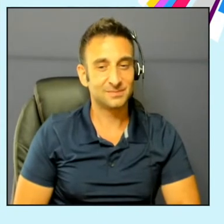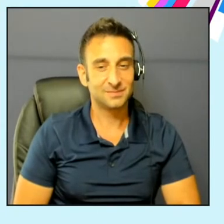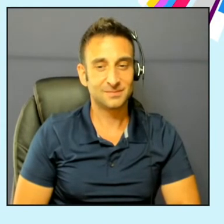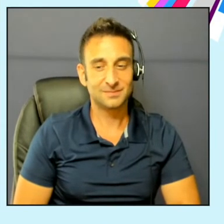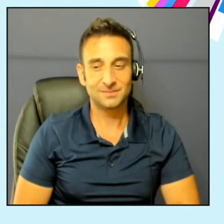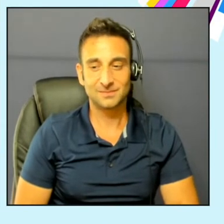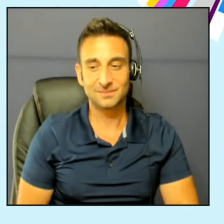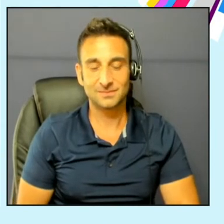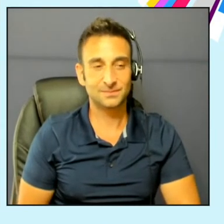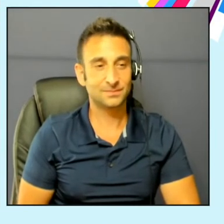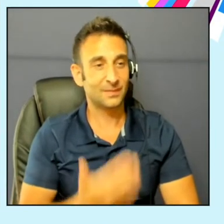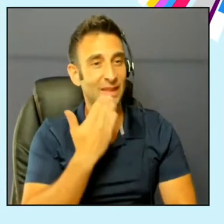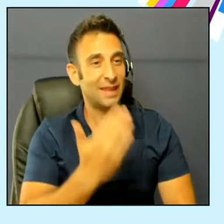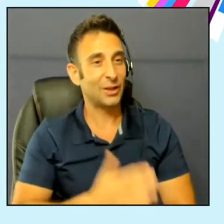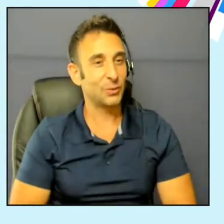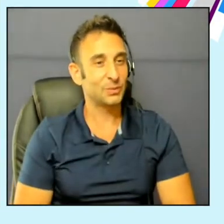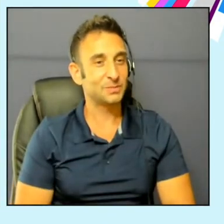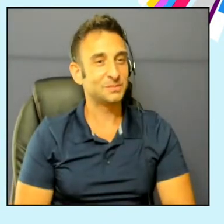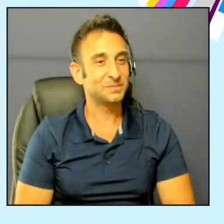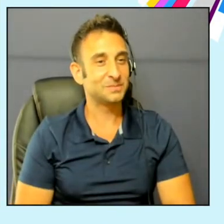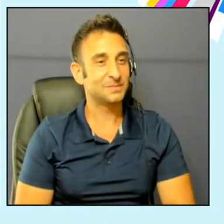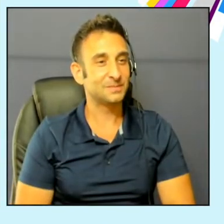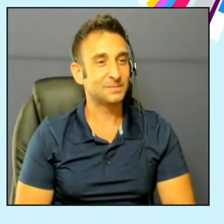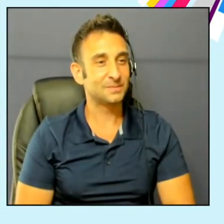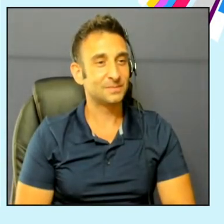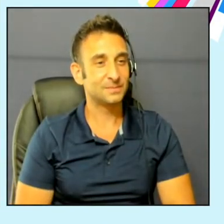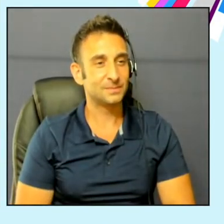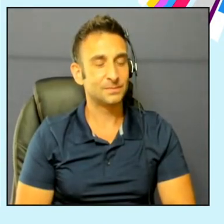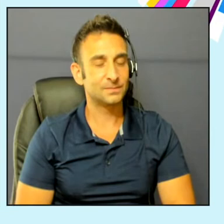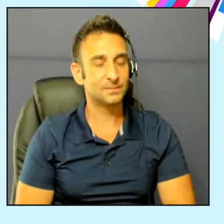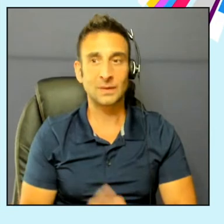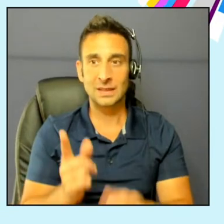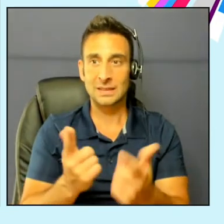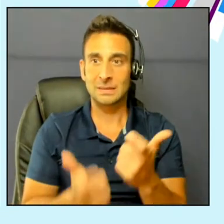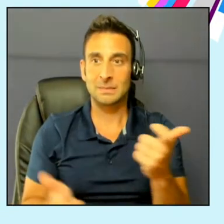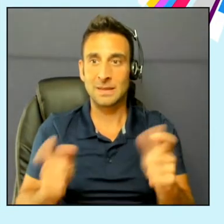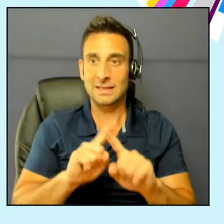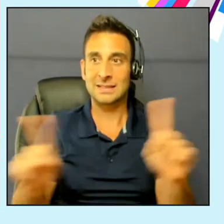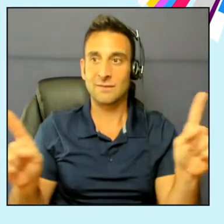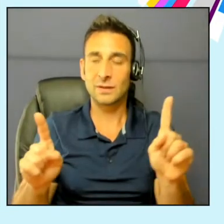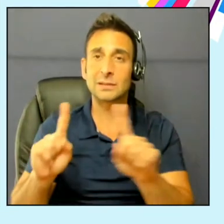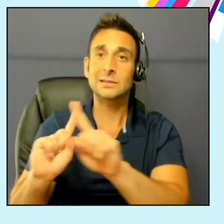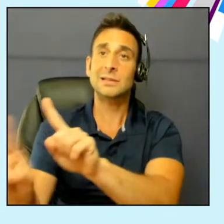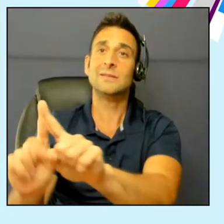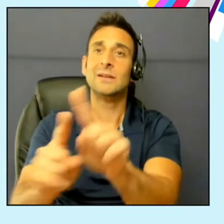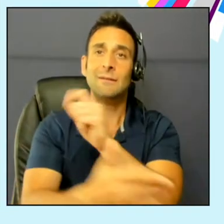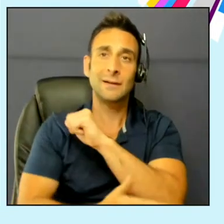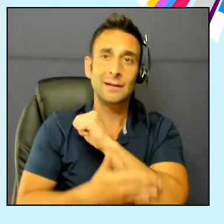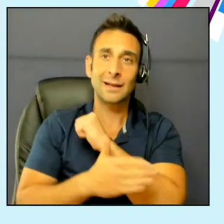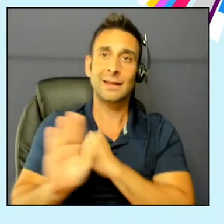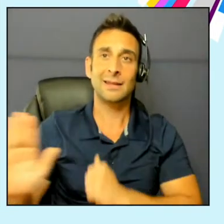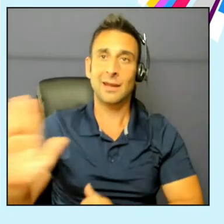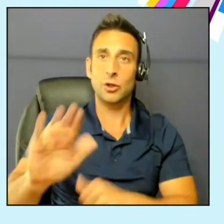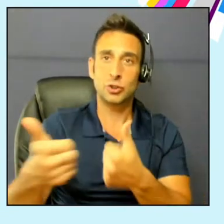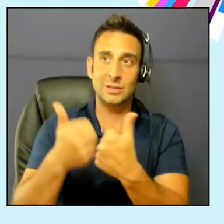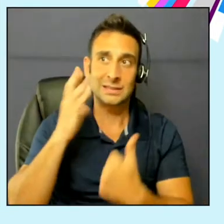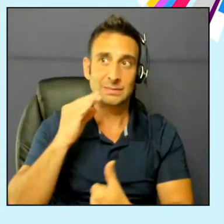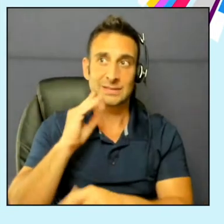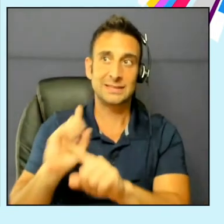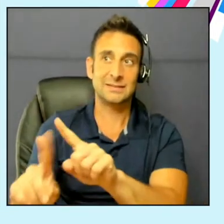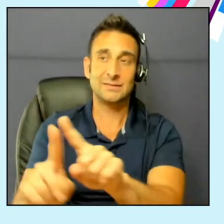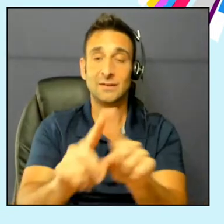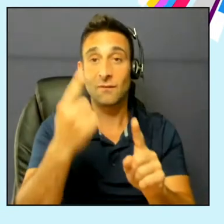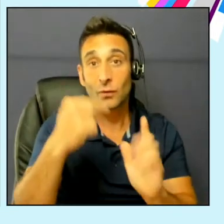Thank you. I think that there is a big difference in the challenges different countries are actually experiencing. There are many factors such as